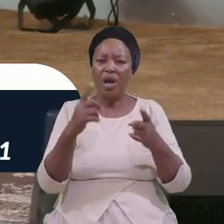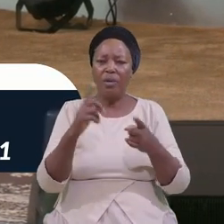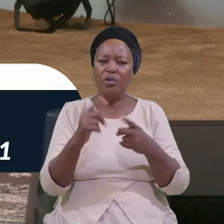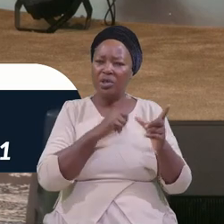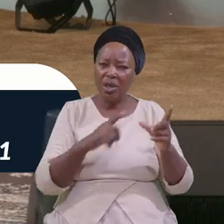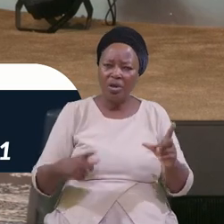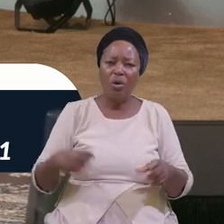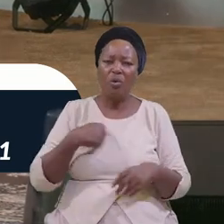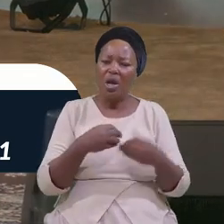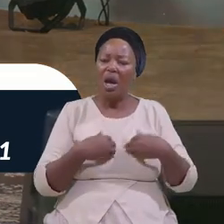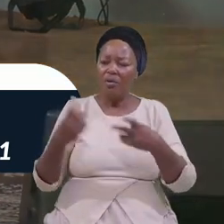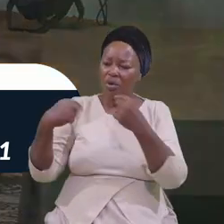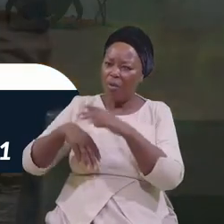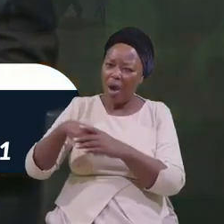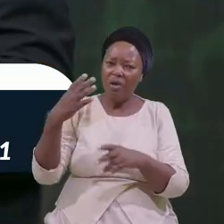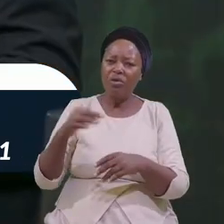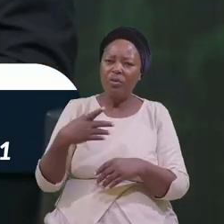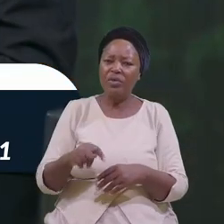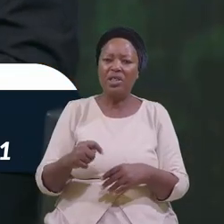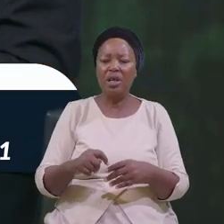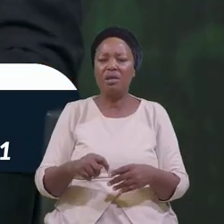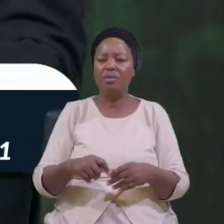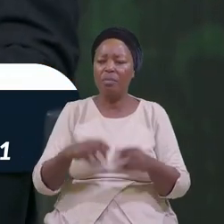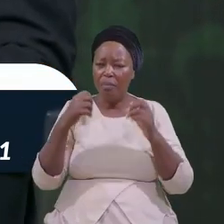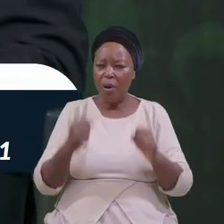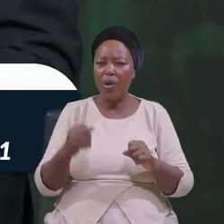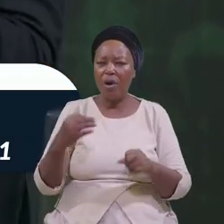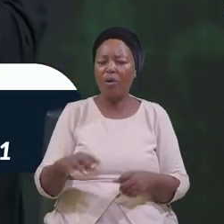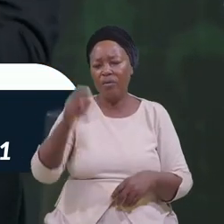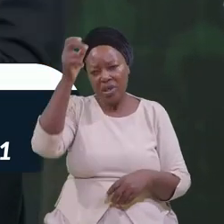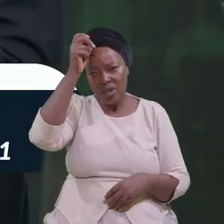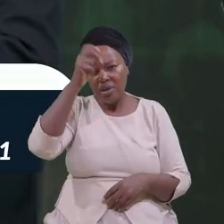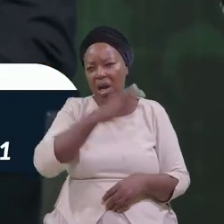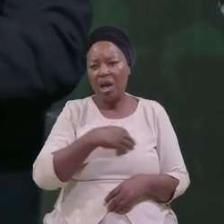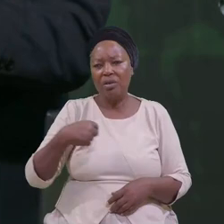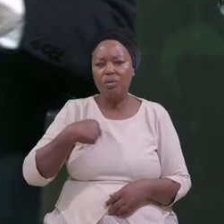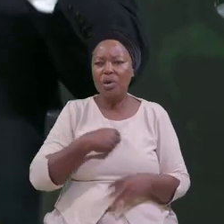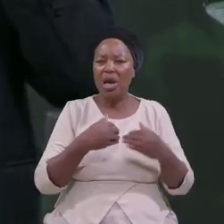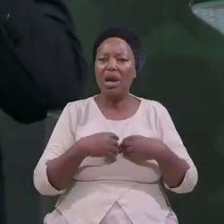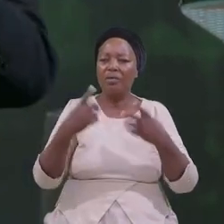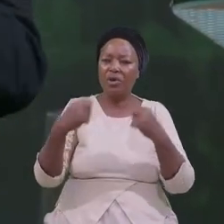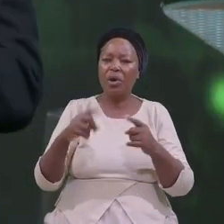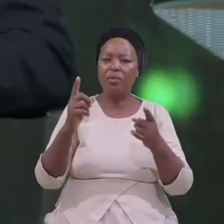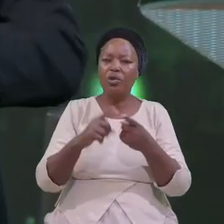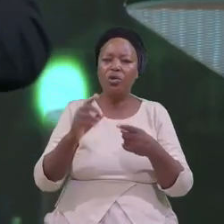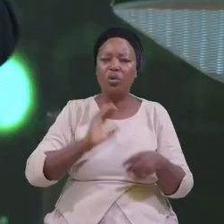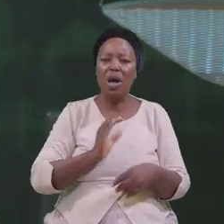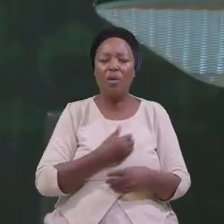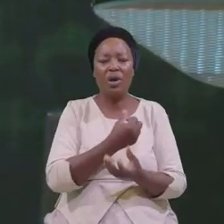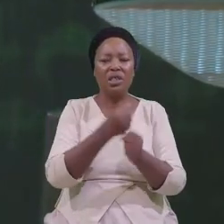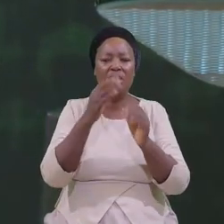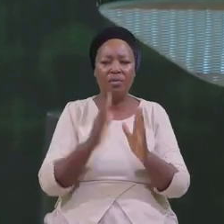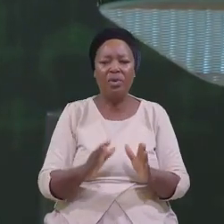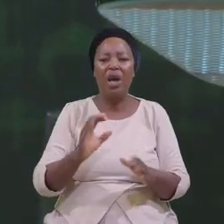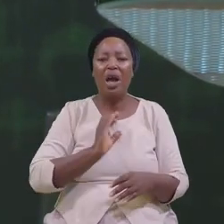we've come out of the griefs and the power of Satan, and we've come to our Savior, our